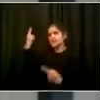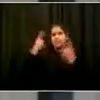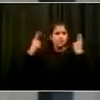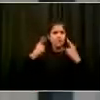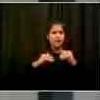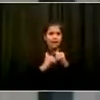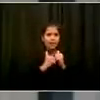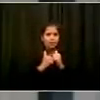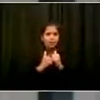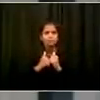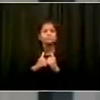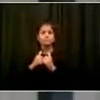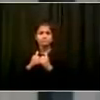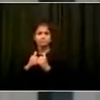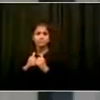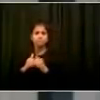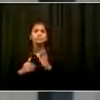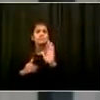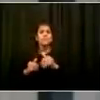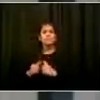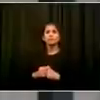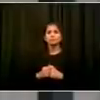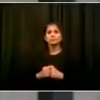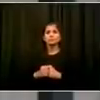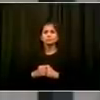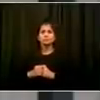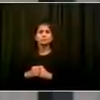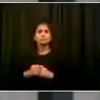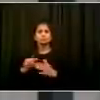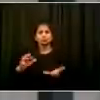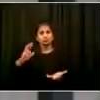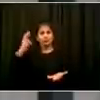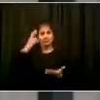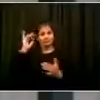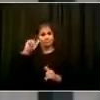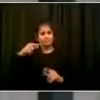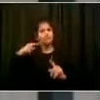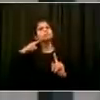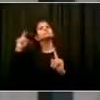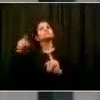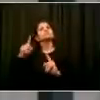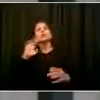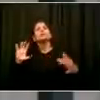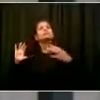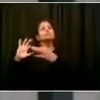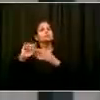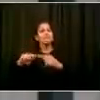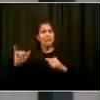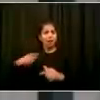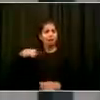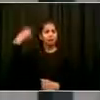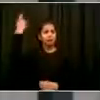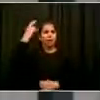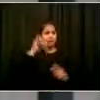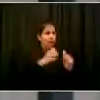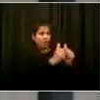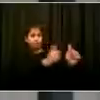housing development. We wanted oversight over agency-wide procurement. And Commissioner, you heard us, so thank